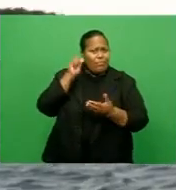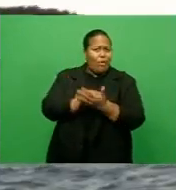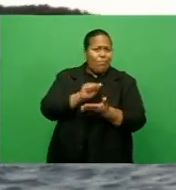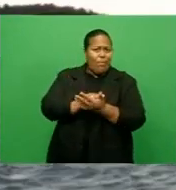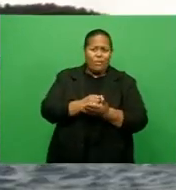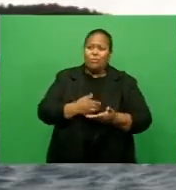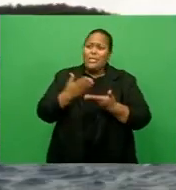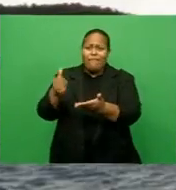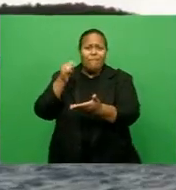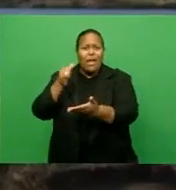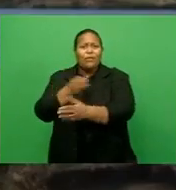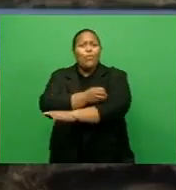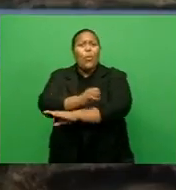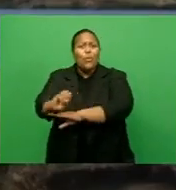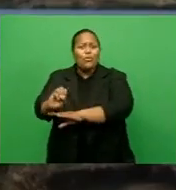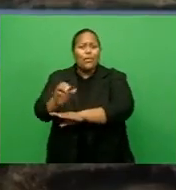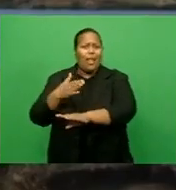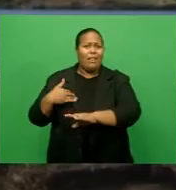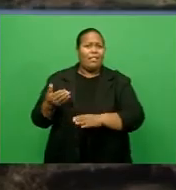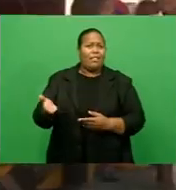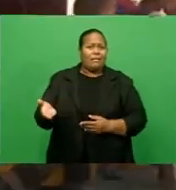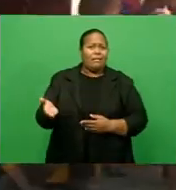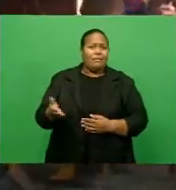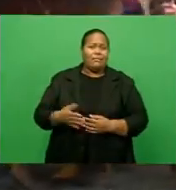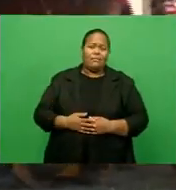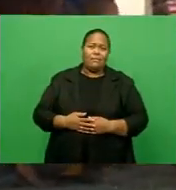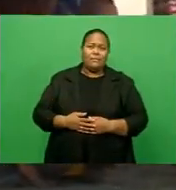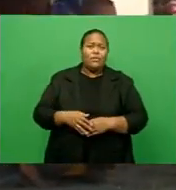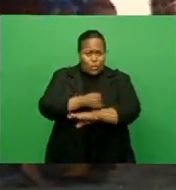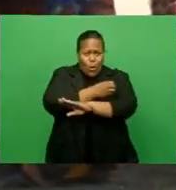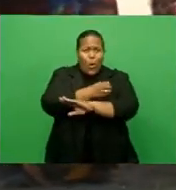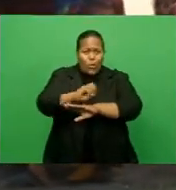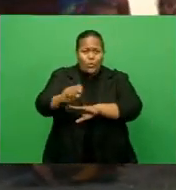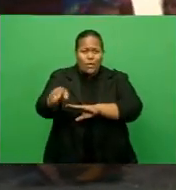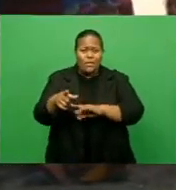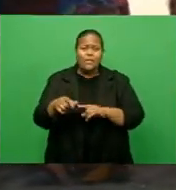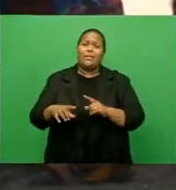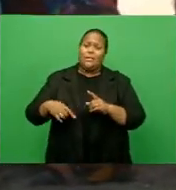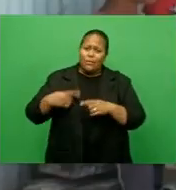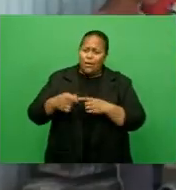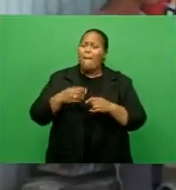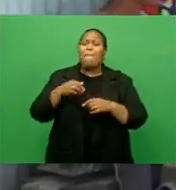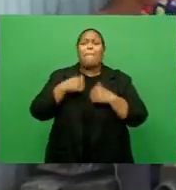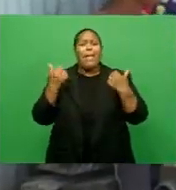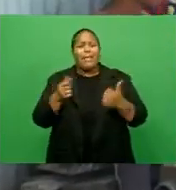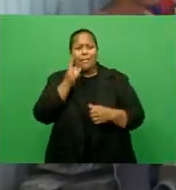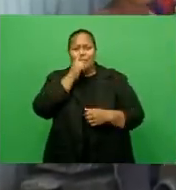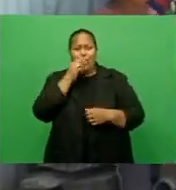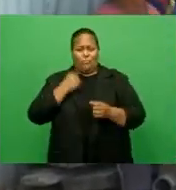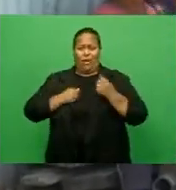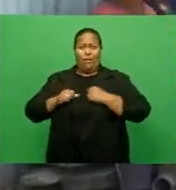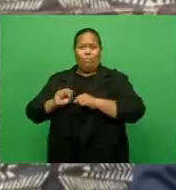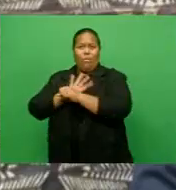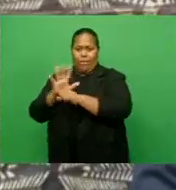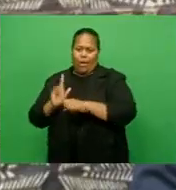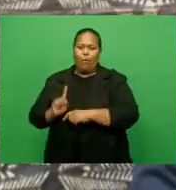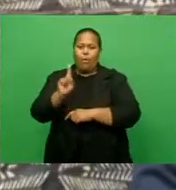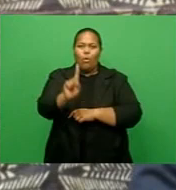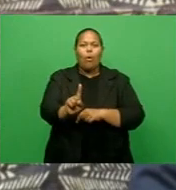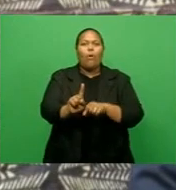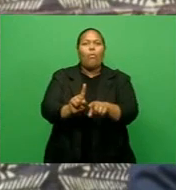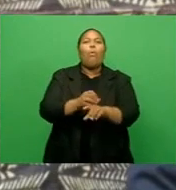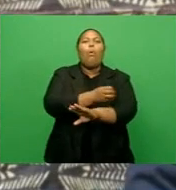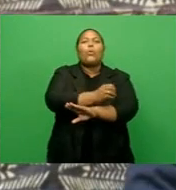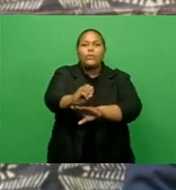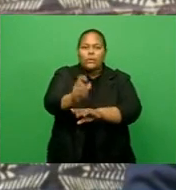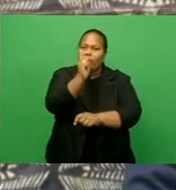health. Even the World Bank recognizes that the ocean is sustaining thousands of people affected by COVID-19. Some